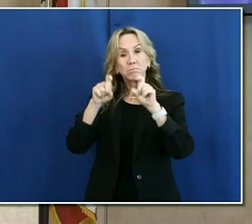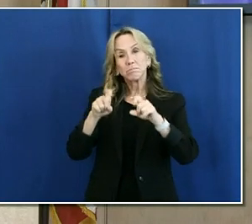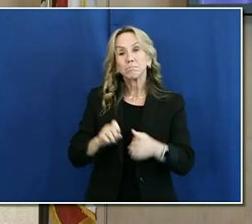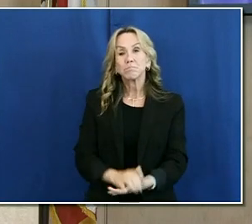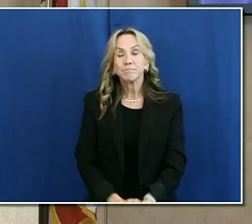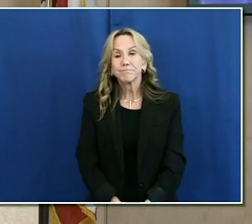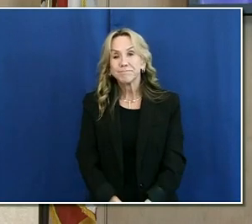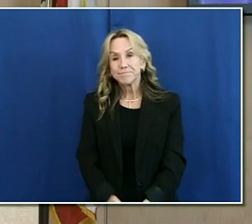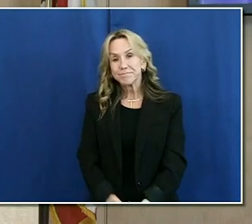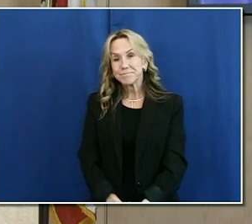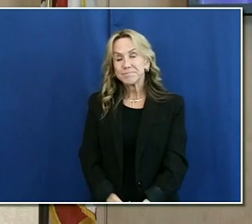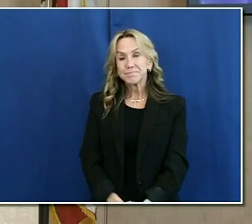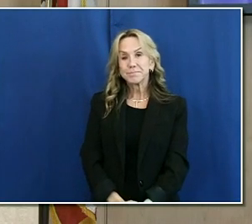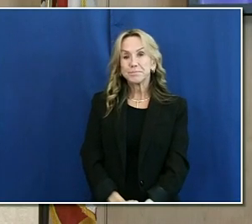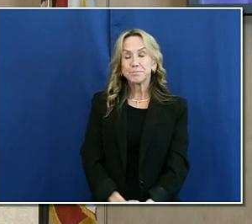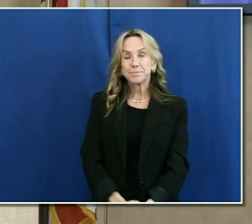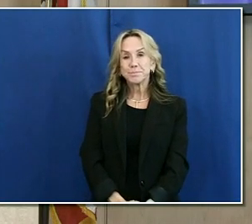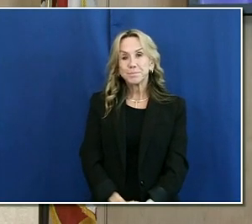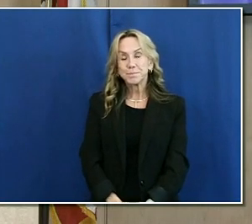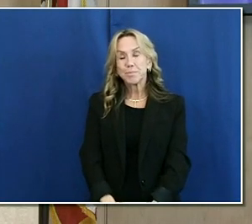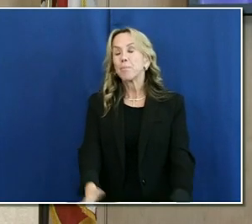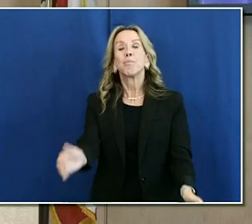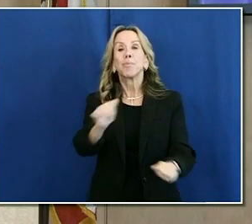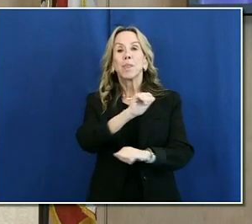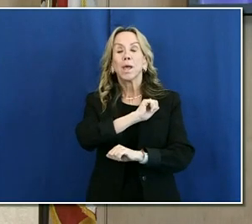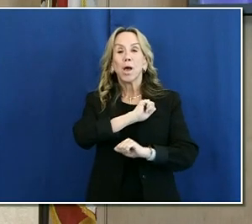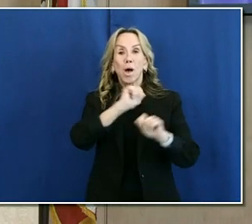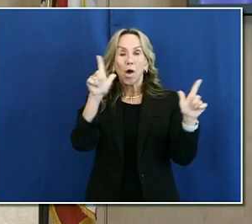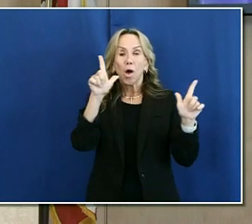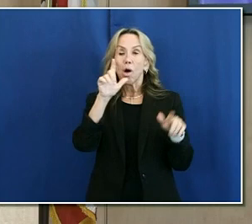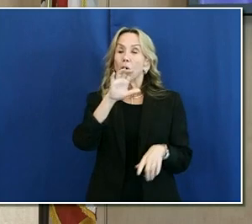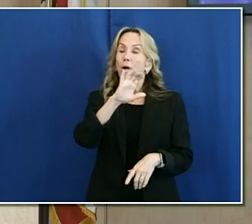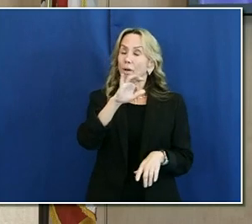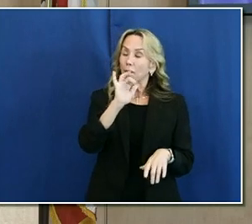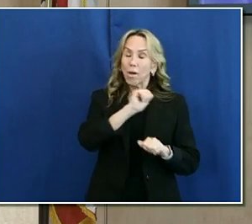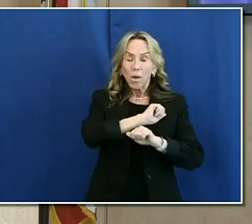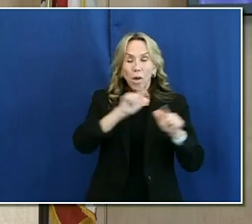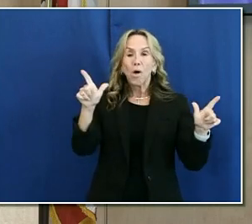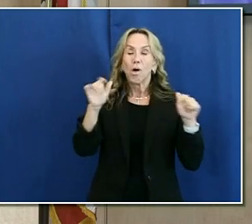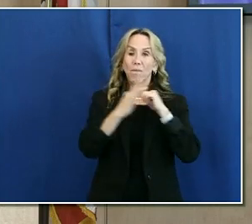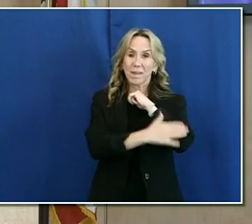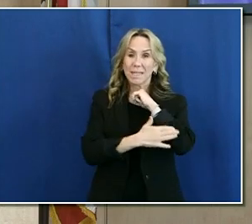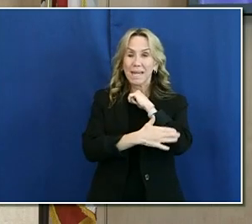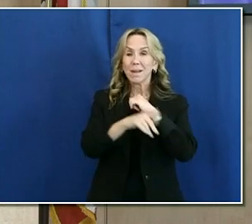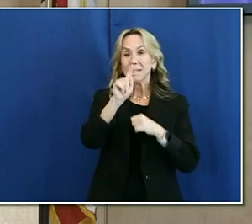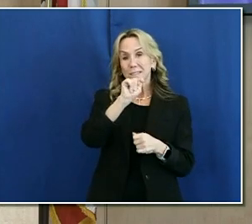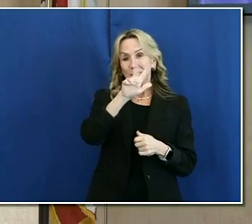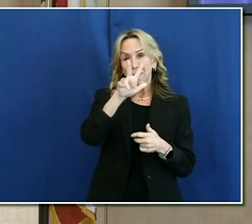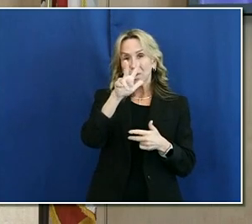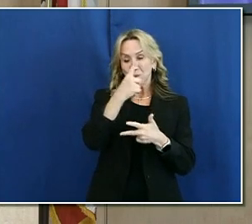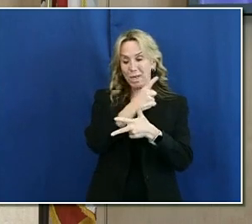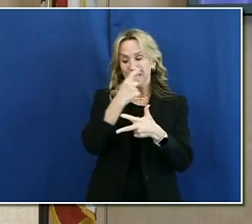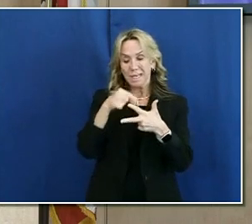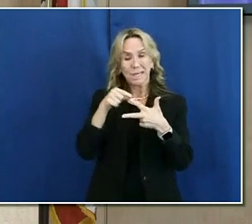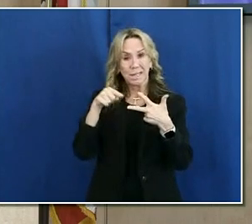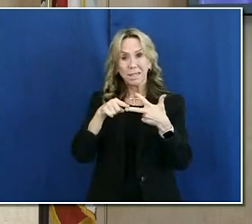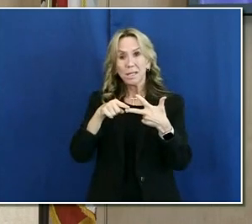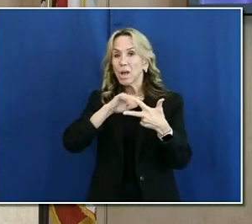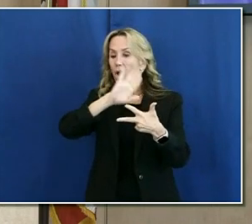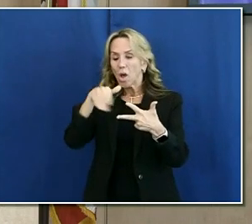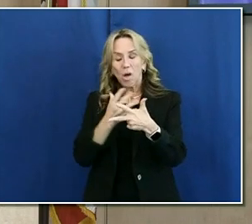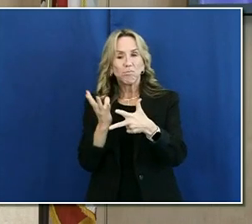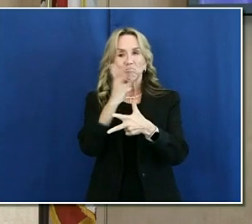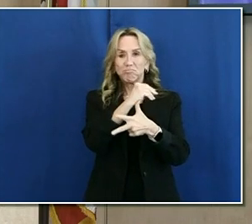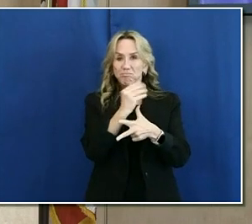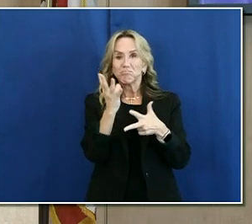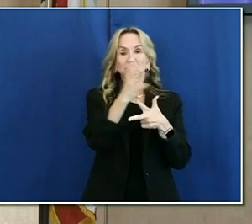up. All parts of the county's T3 initiative are involved in our response to the cases at San Diego State,